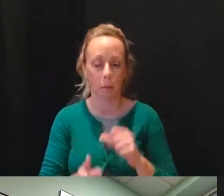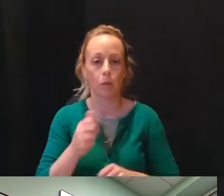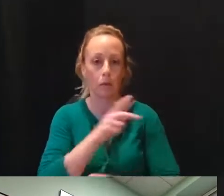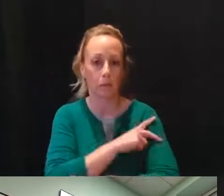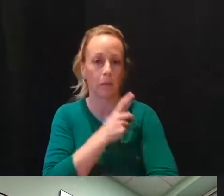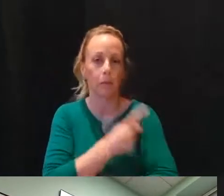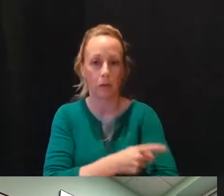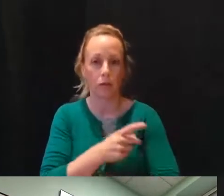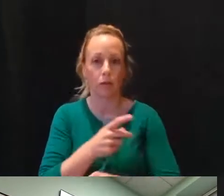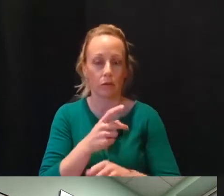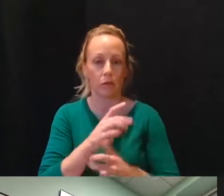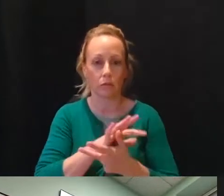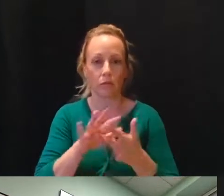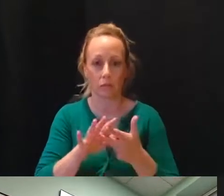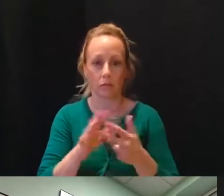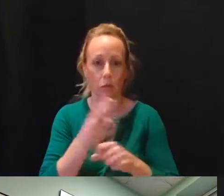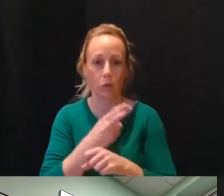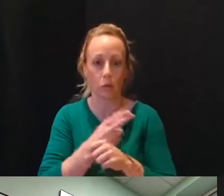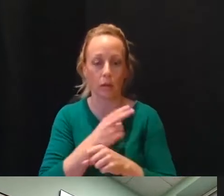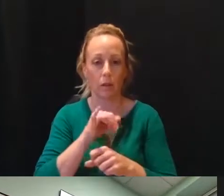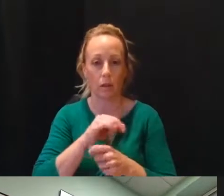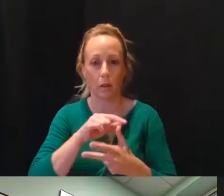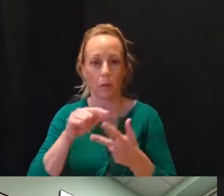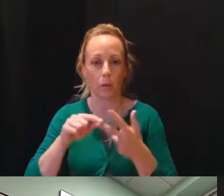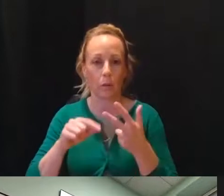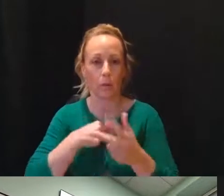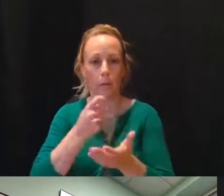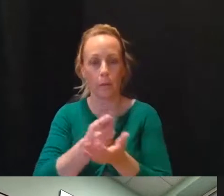the treatment is still supporting.